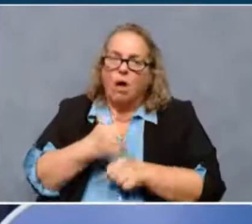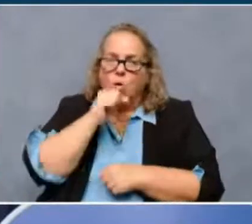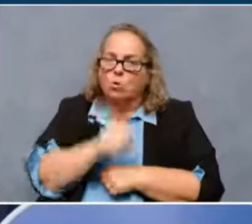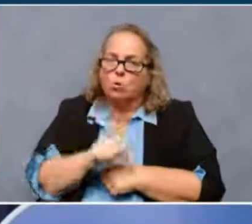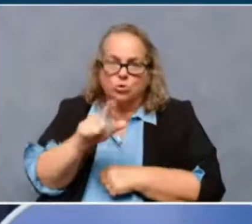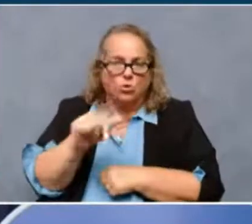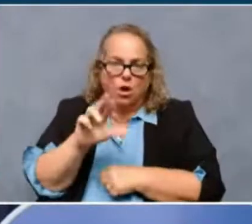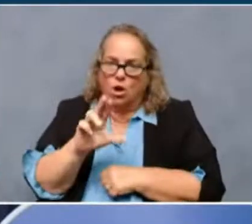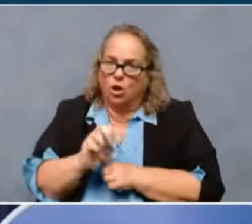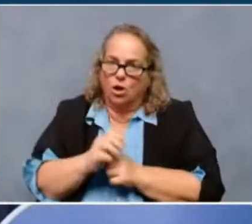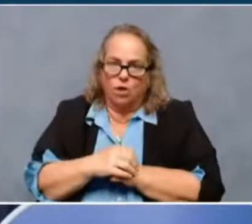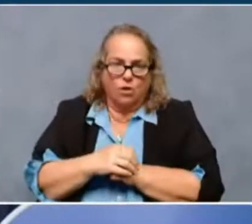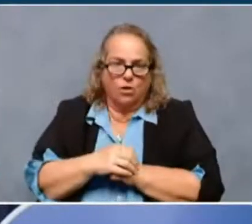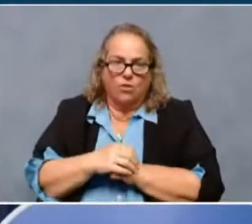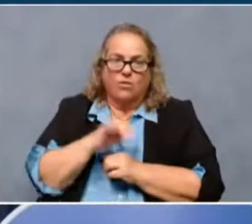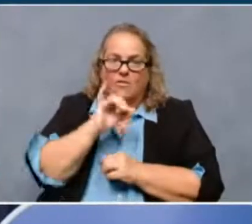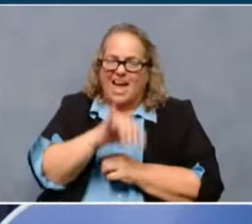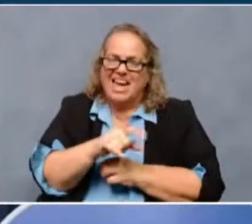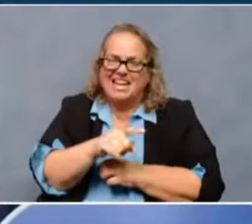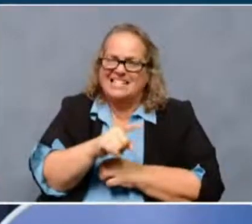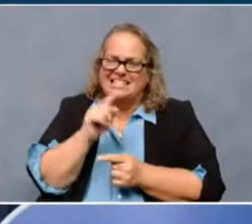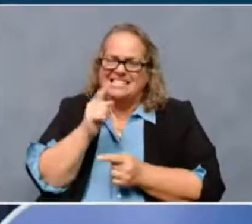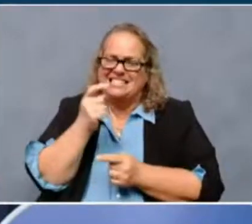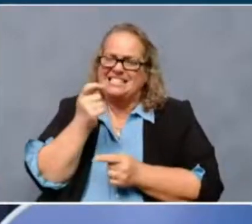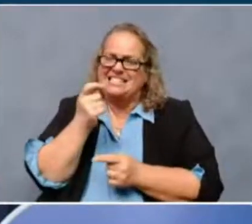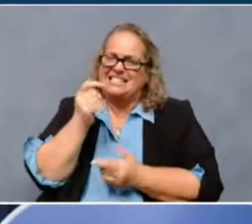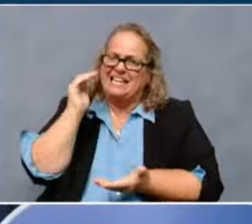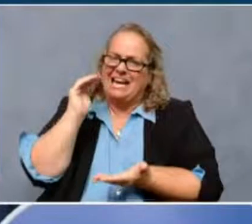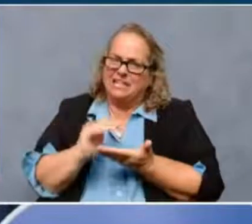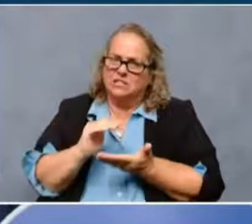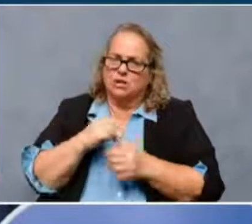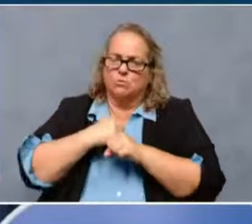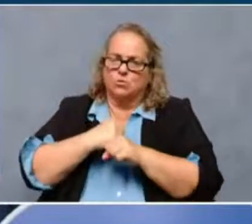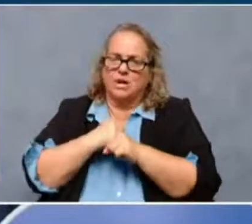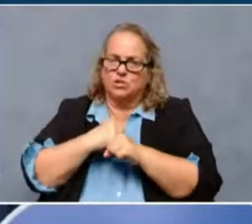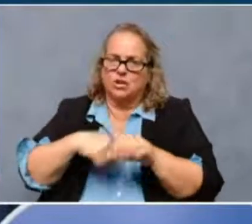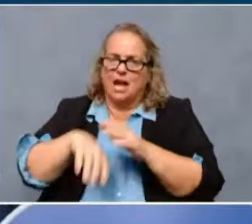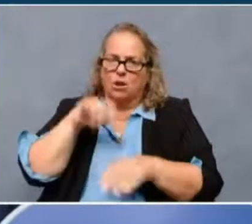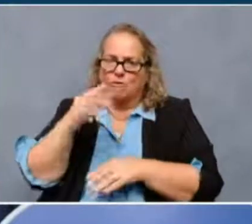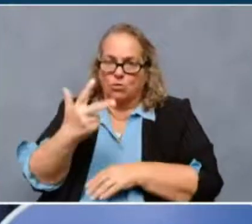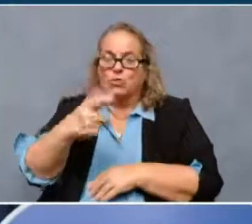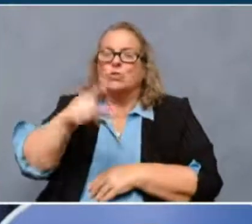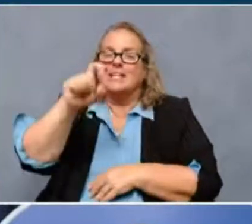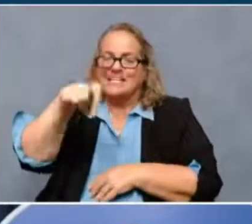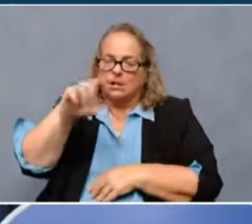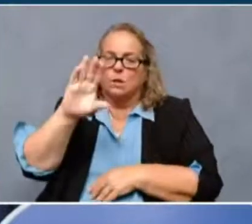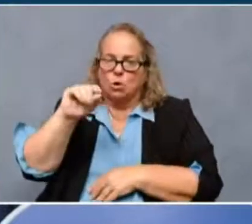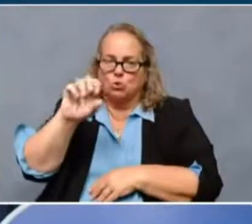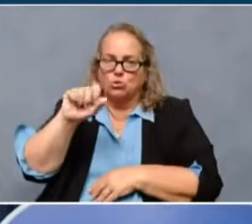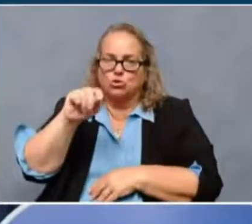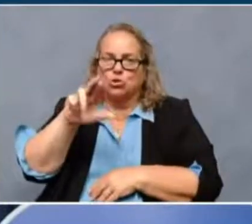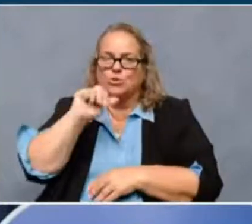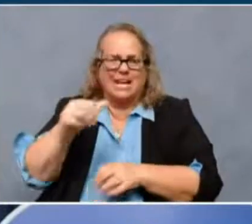one has provided the least protection out of the 3, and you need that booster. You can actually get a booster of any of